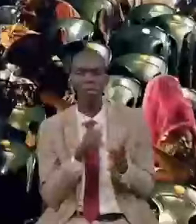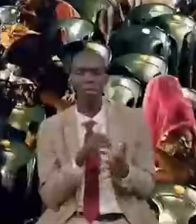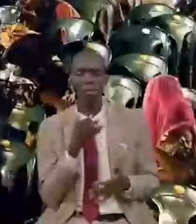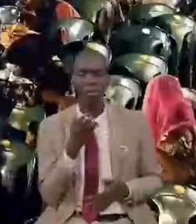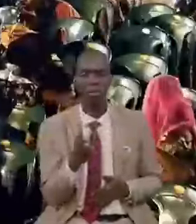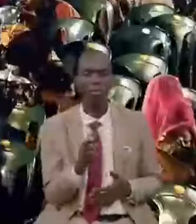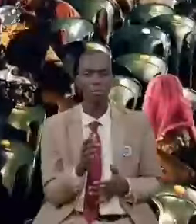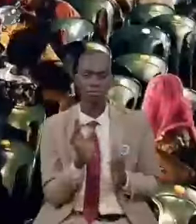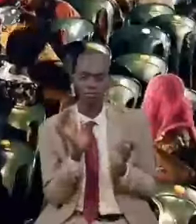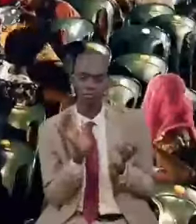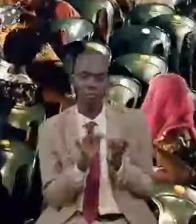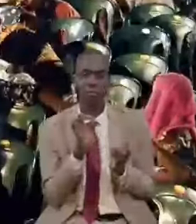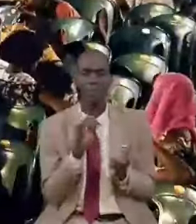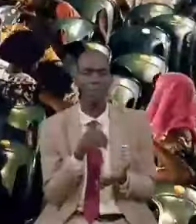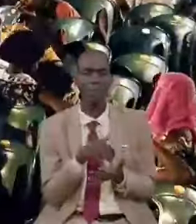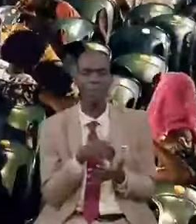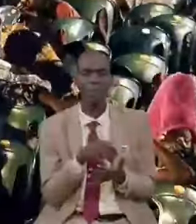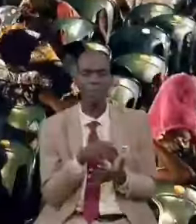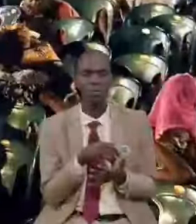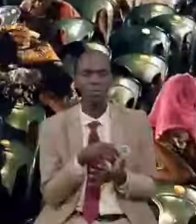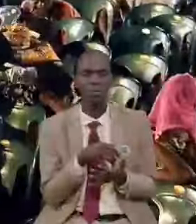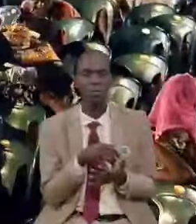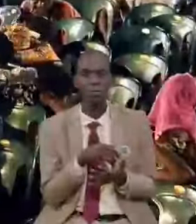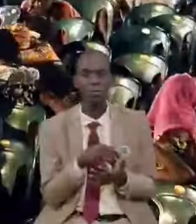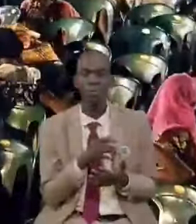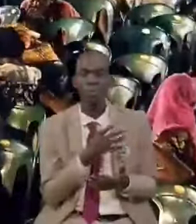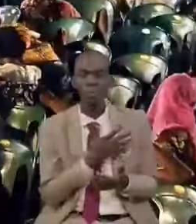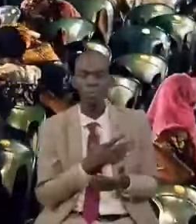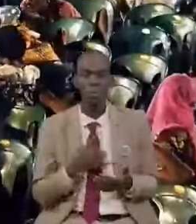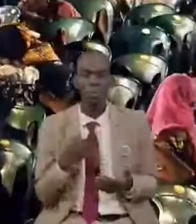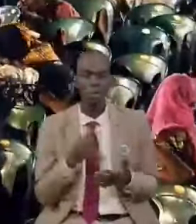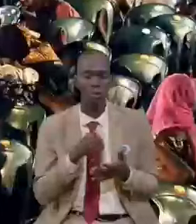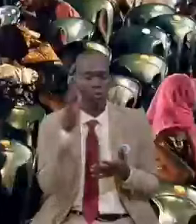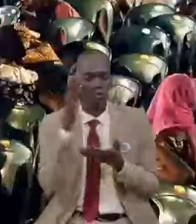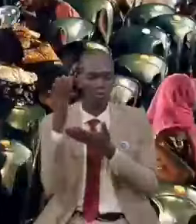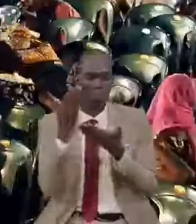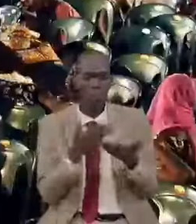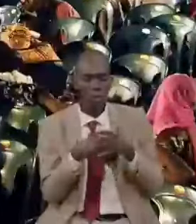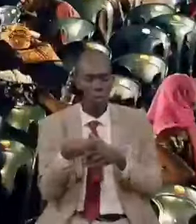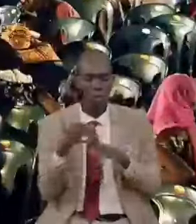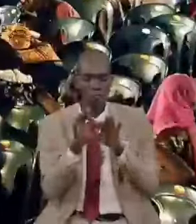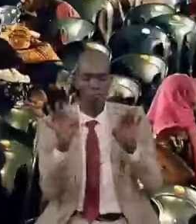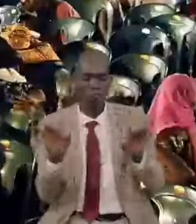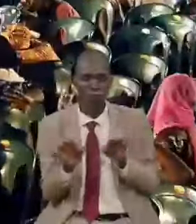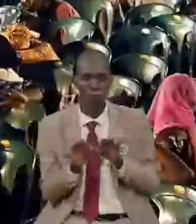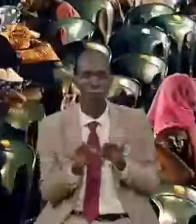it and fill out the form so we can assist you